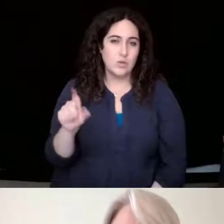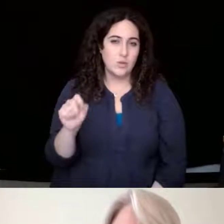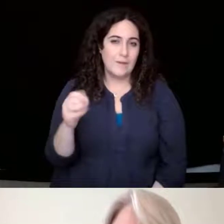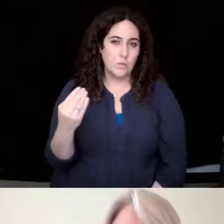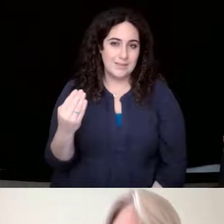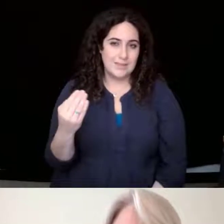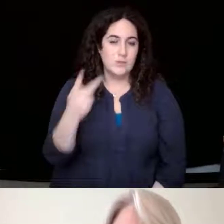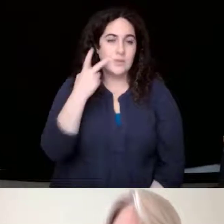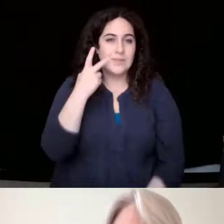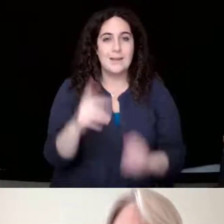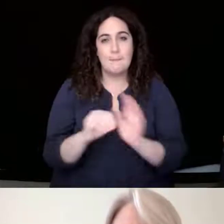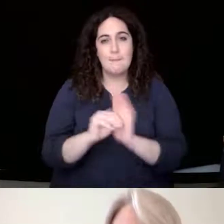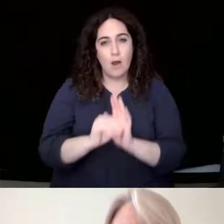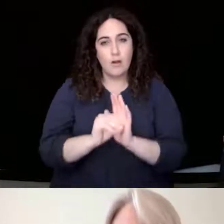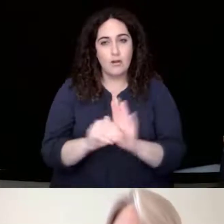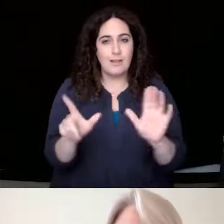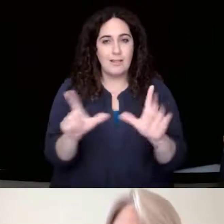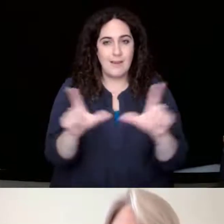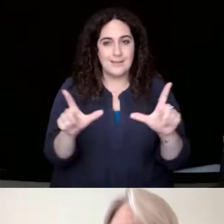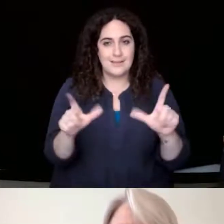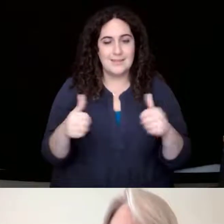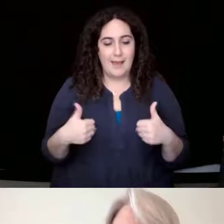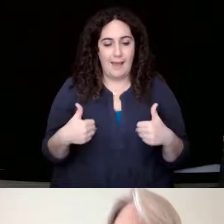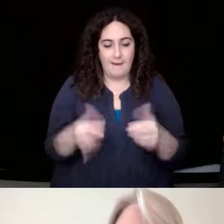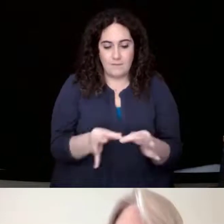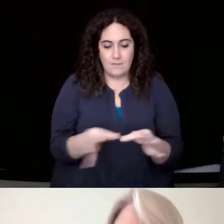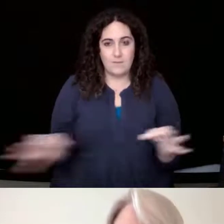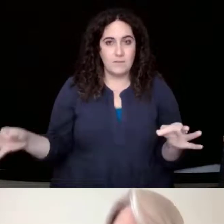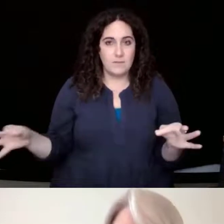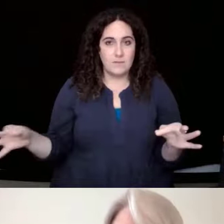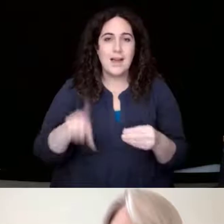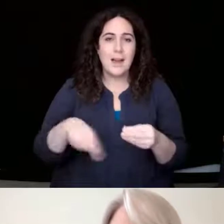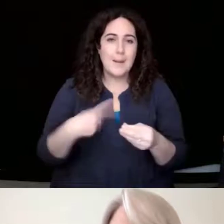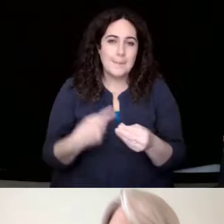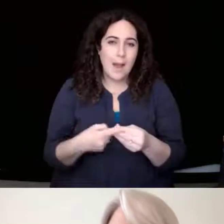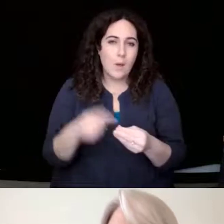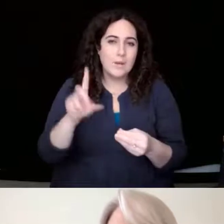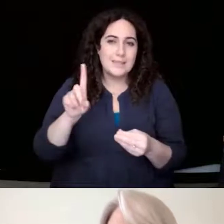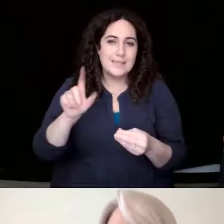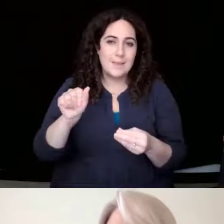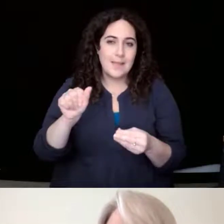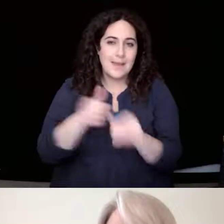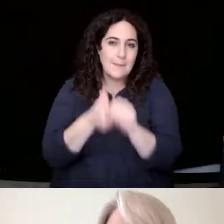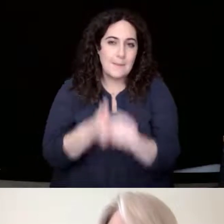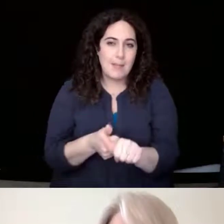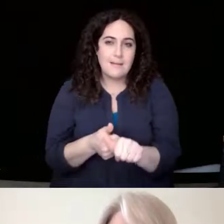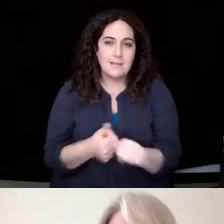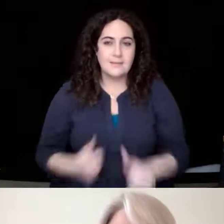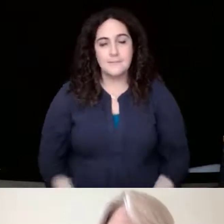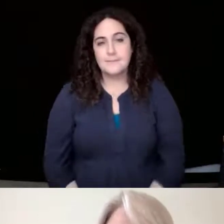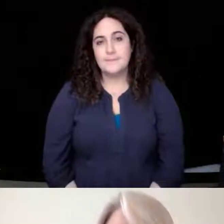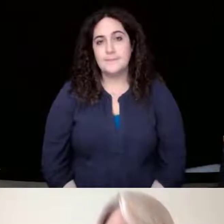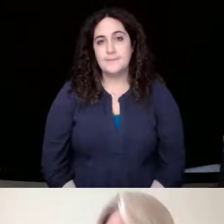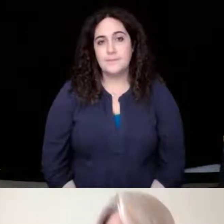license includes a clause or a section on disabilities compliance, which